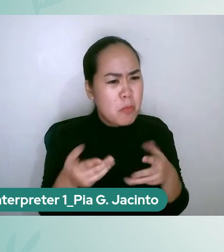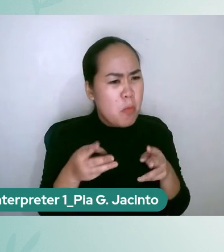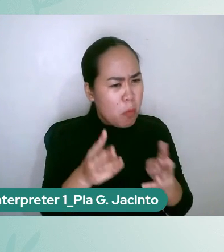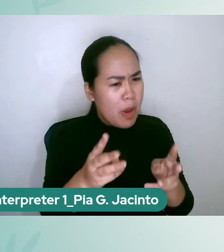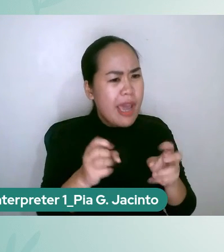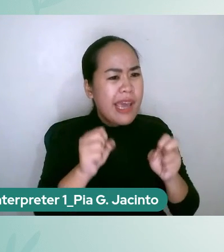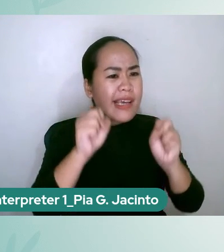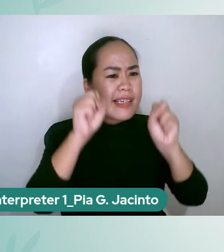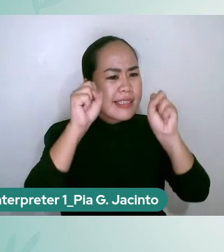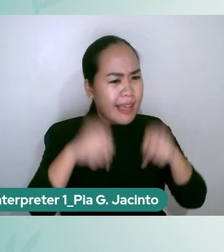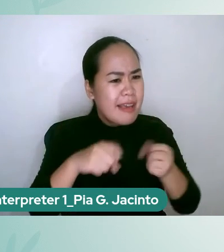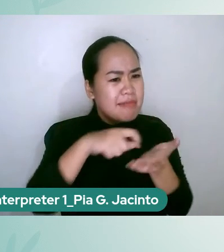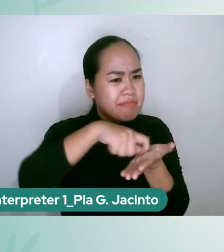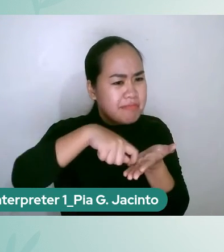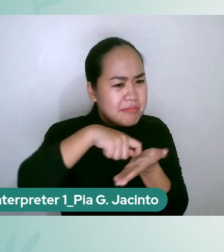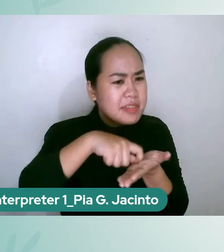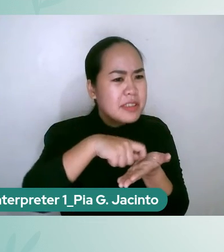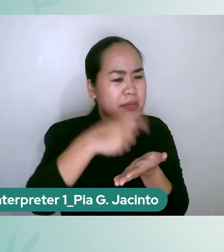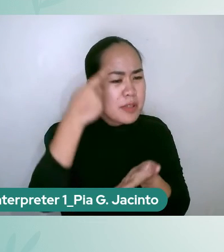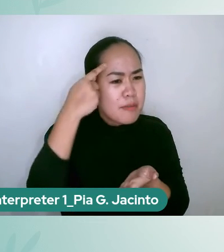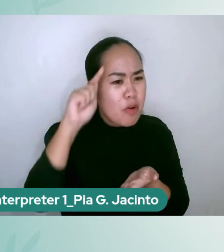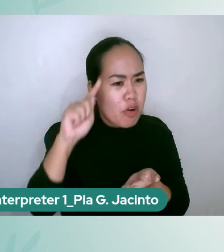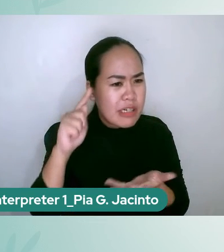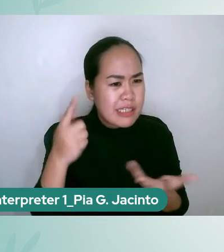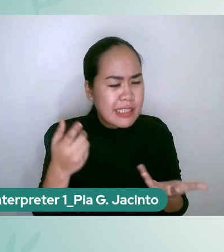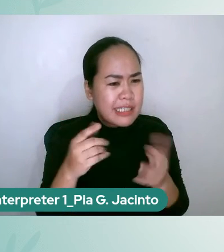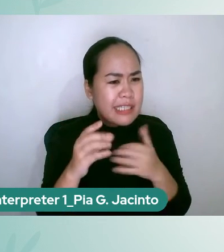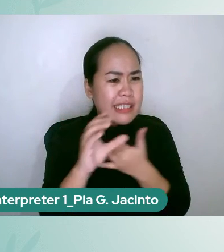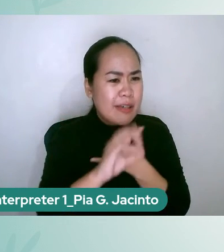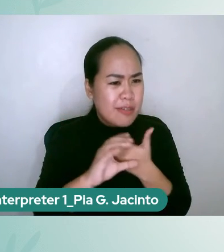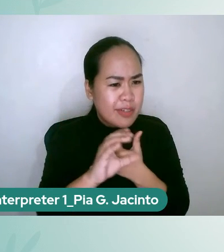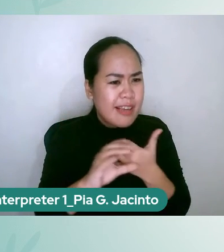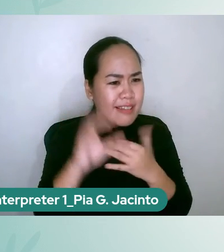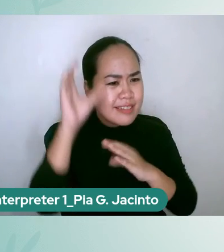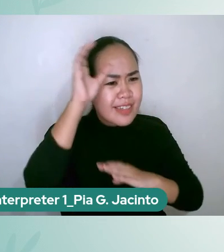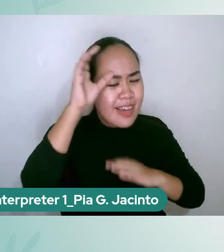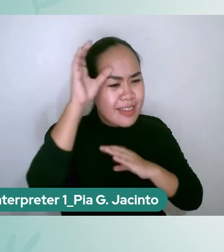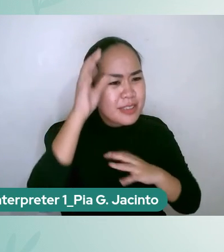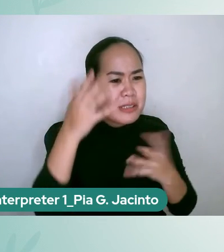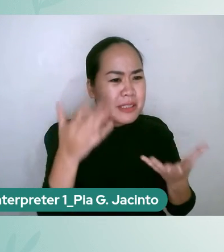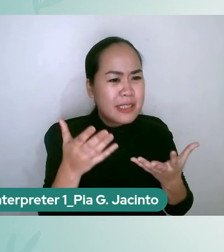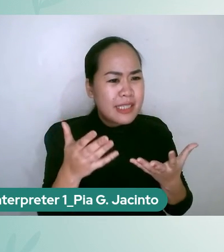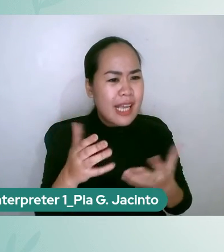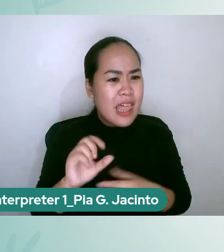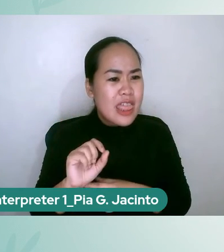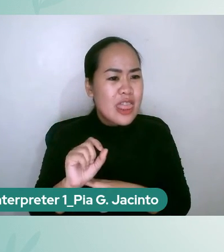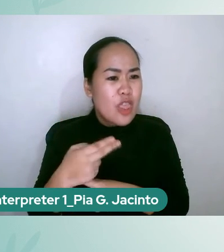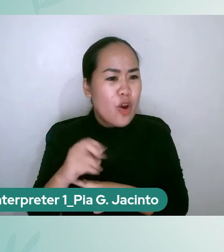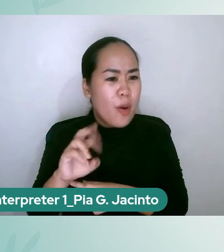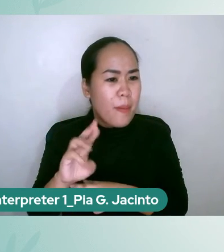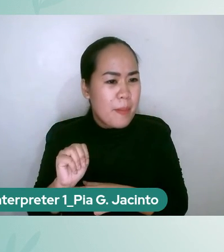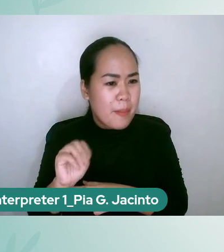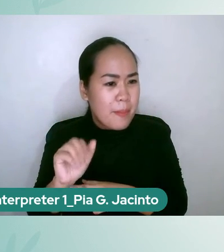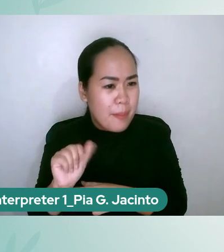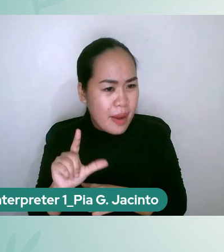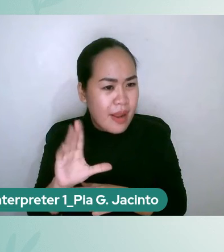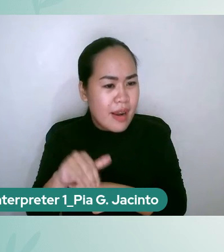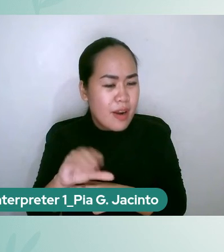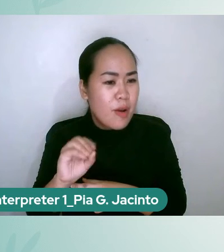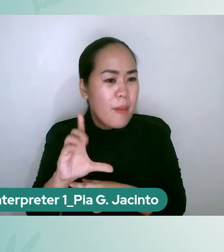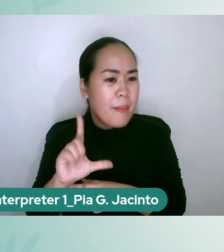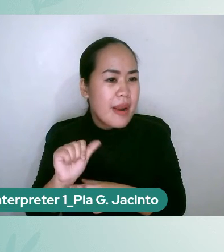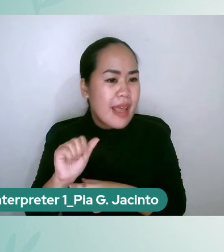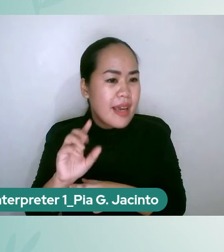cancer patients, stating as well the cervical thermal ablation is a